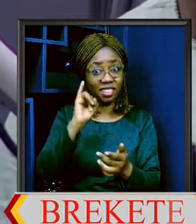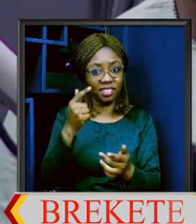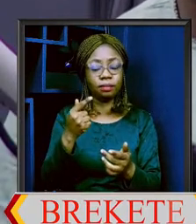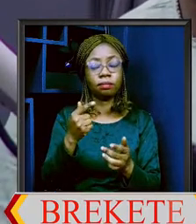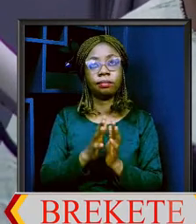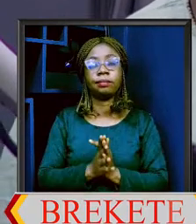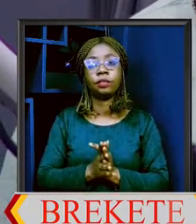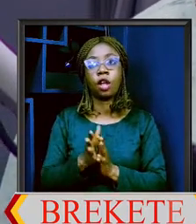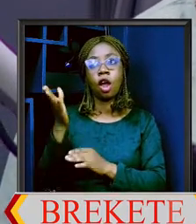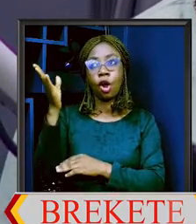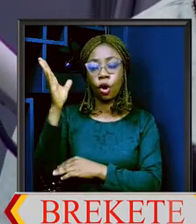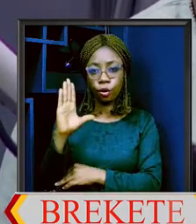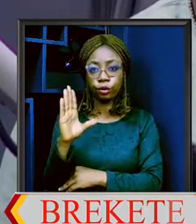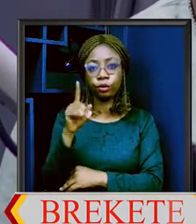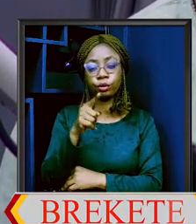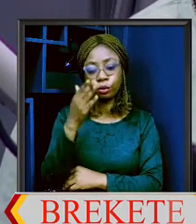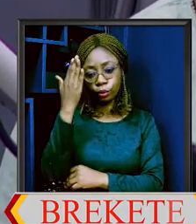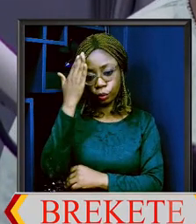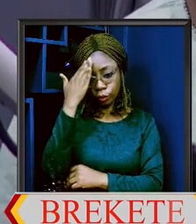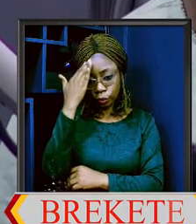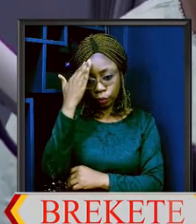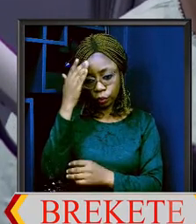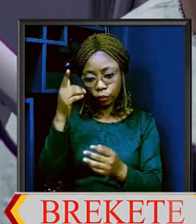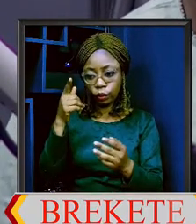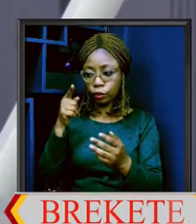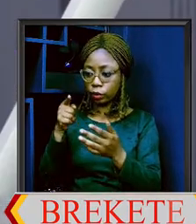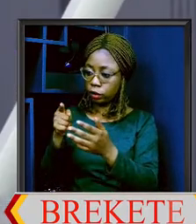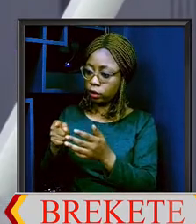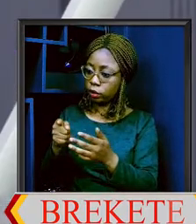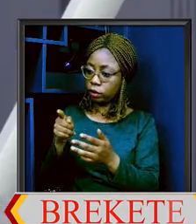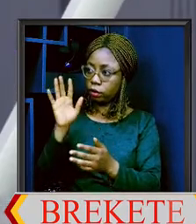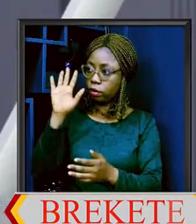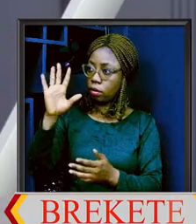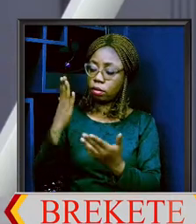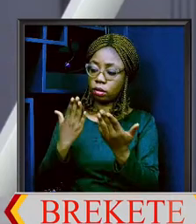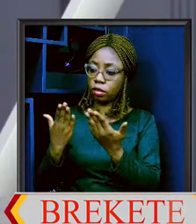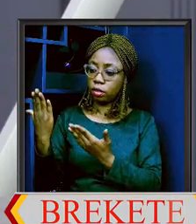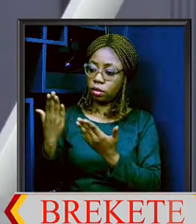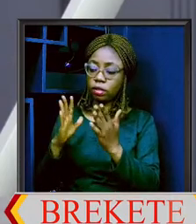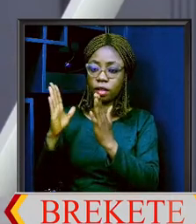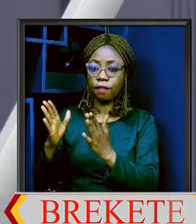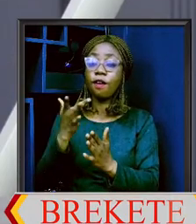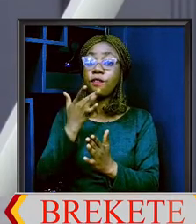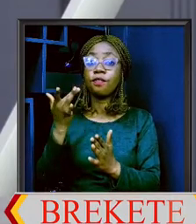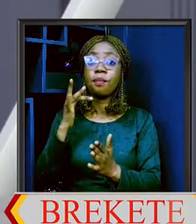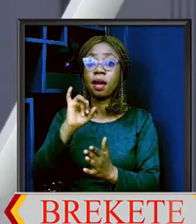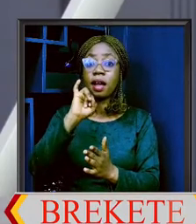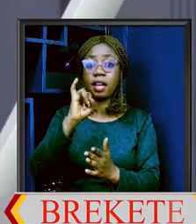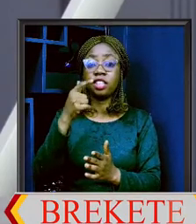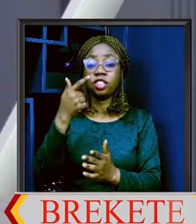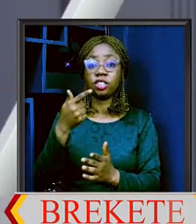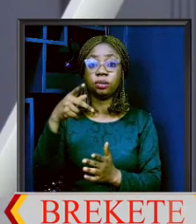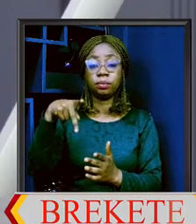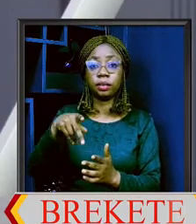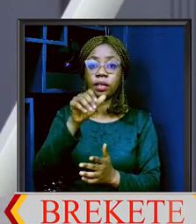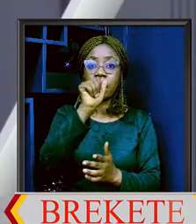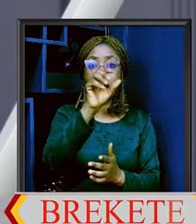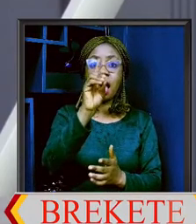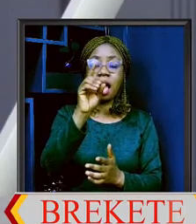God you know this your servant former igp adamu